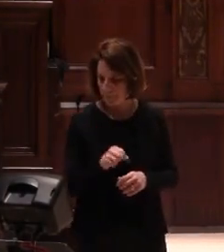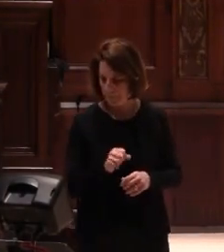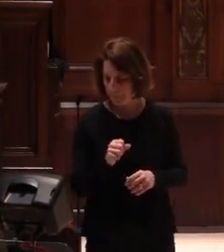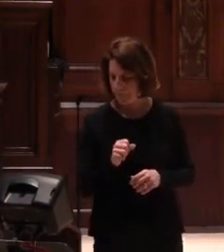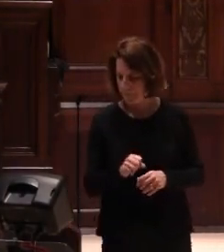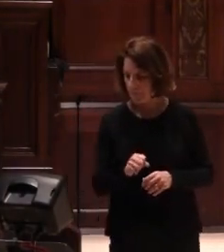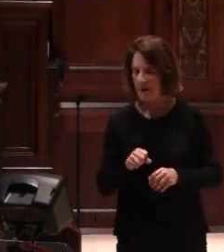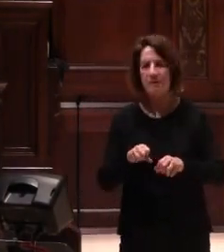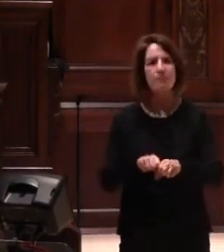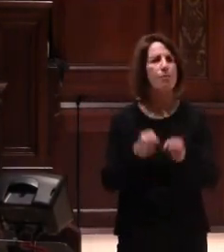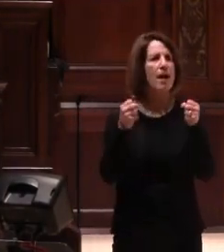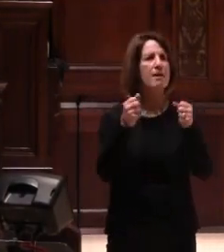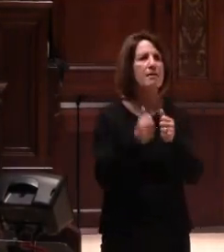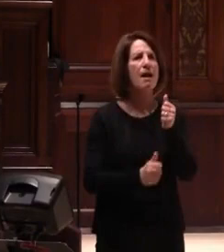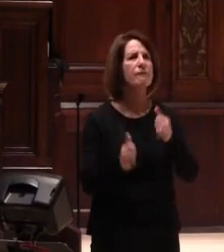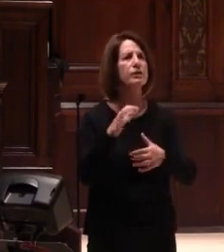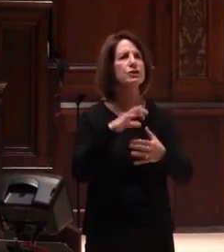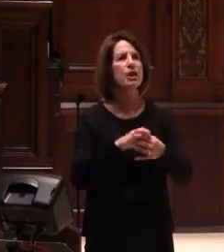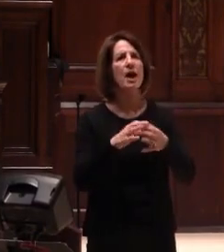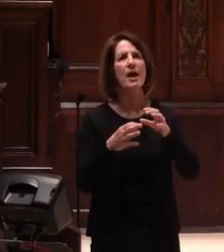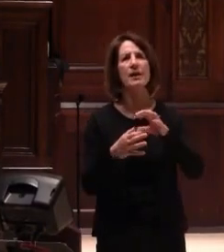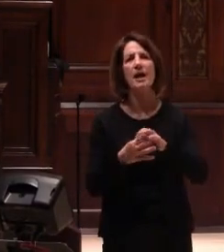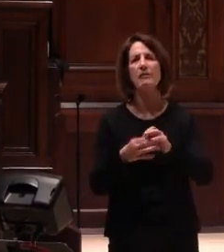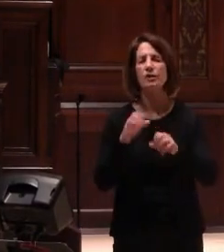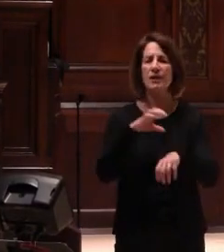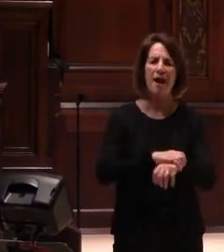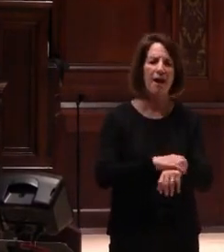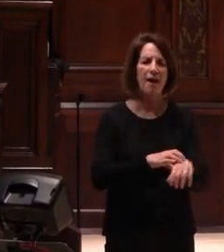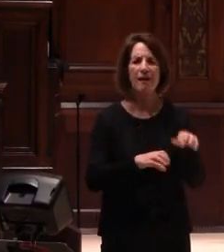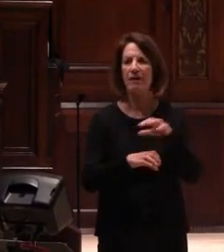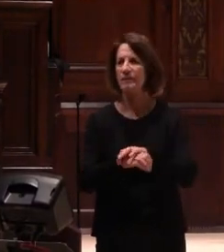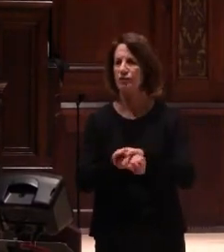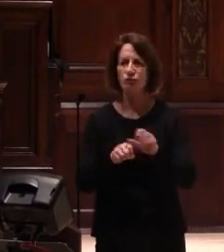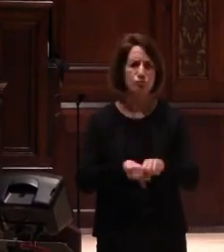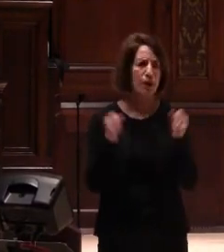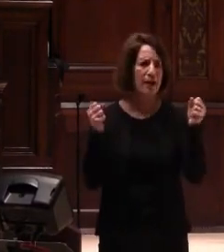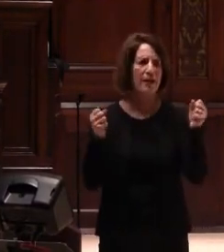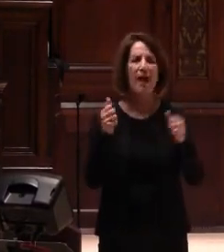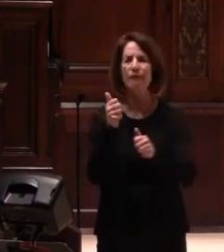yes. Break every chain, break every chain.